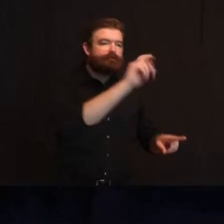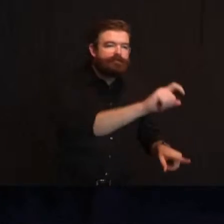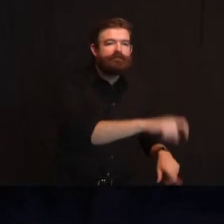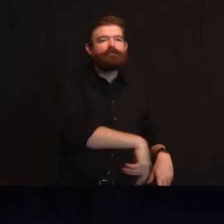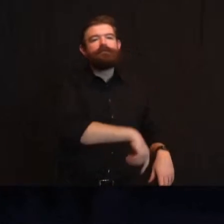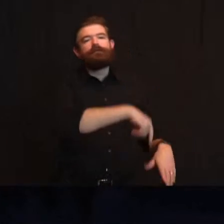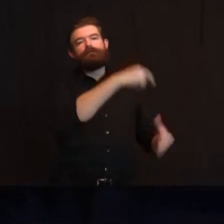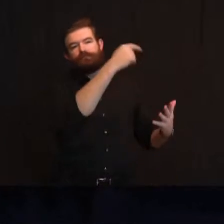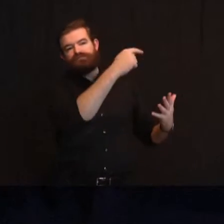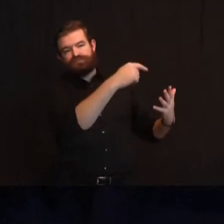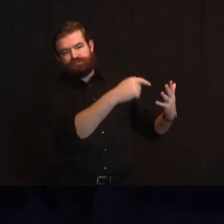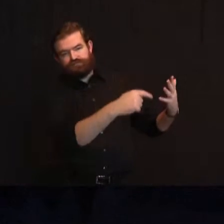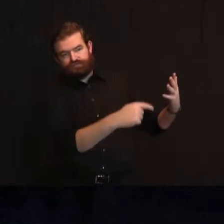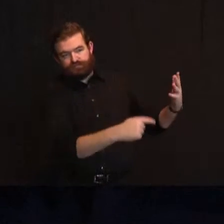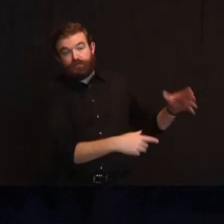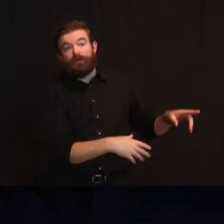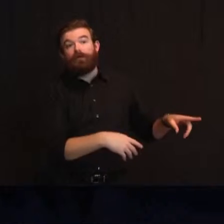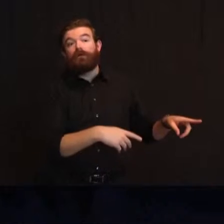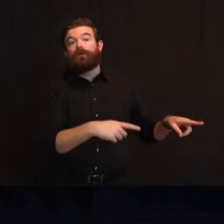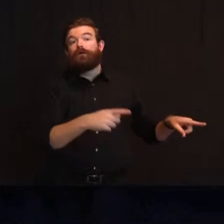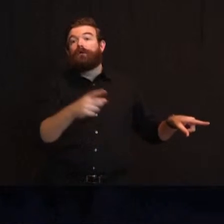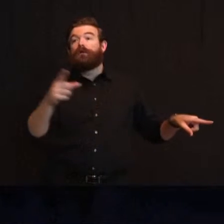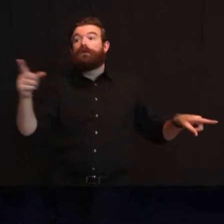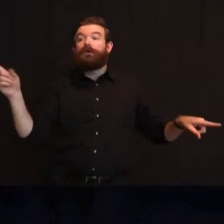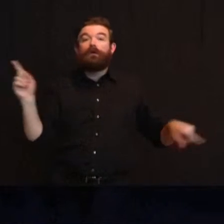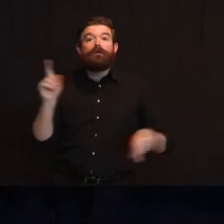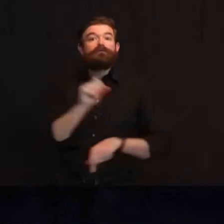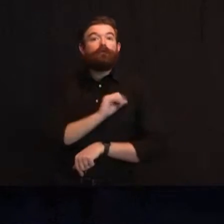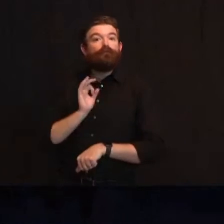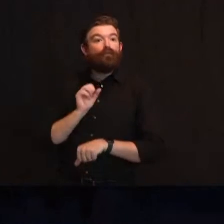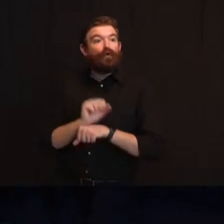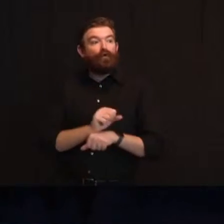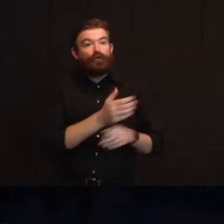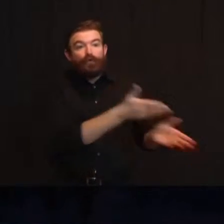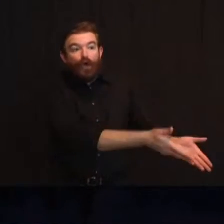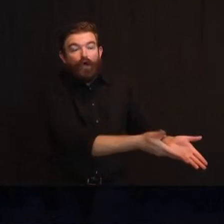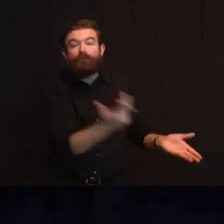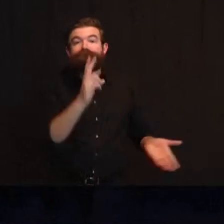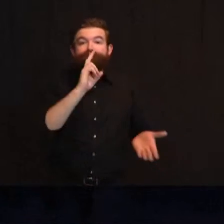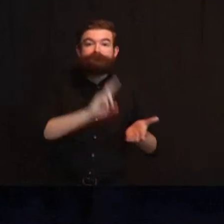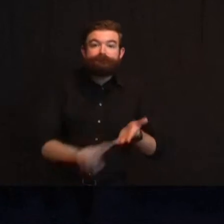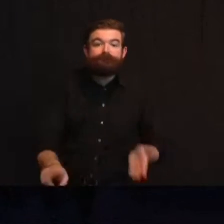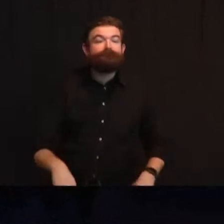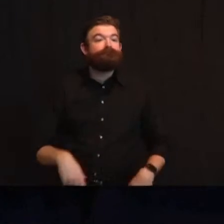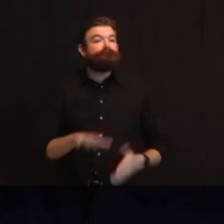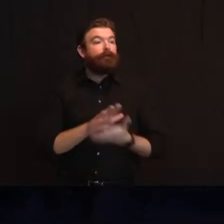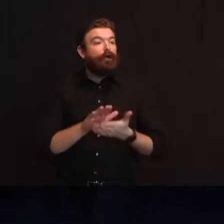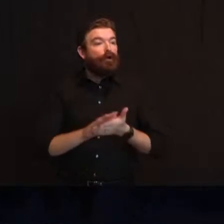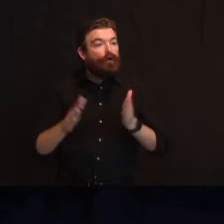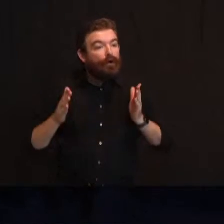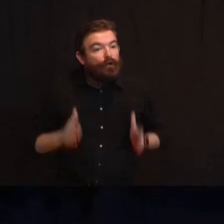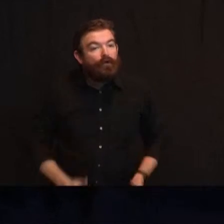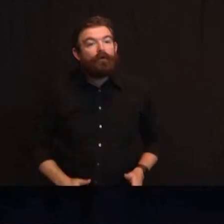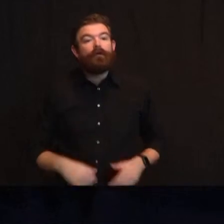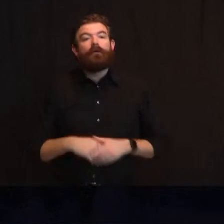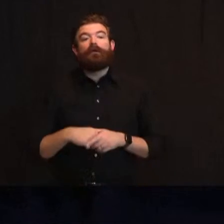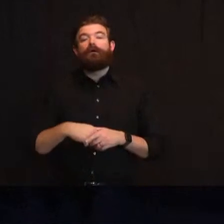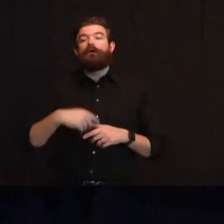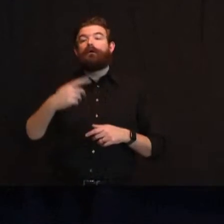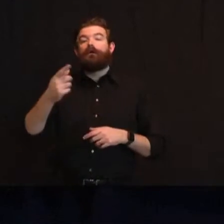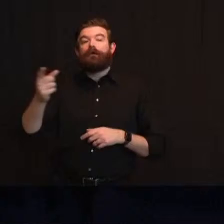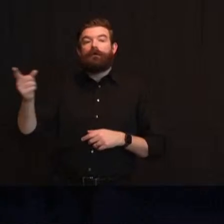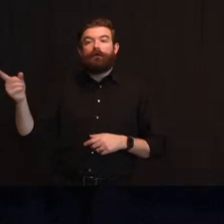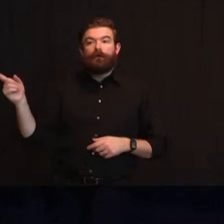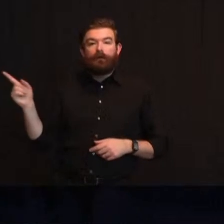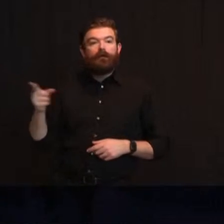offices like receptionists, environmental services, mortuary services, laboratory technicians.